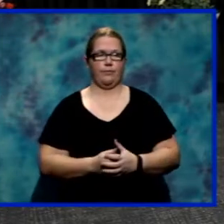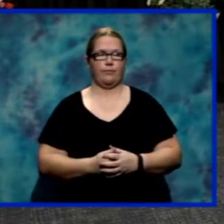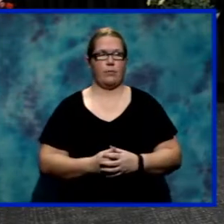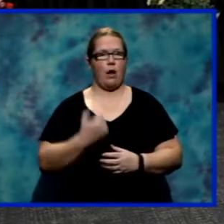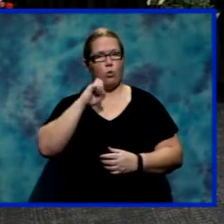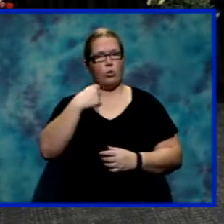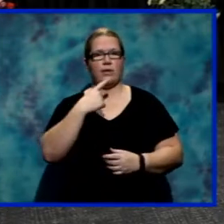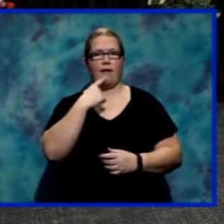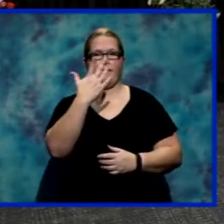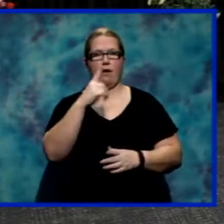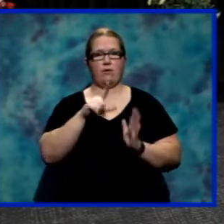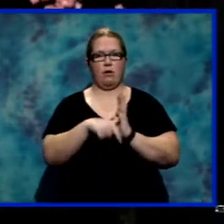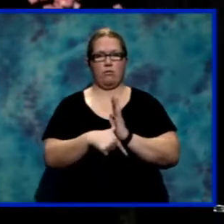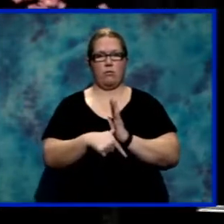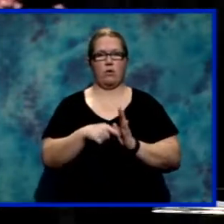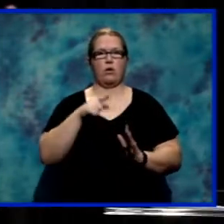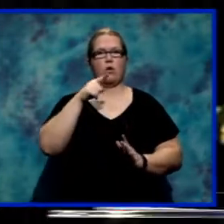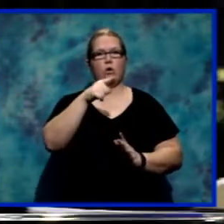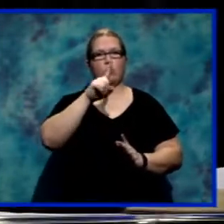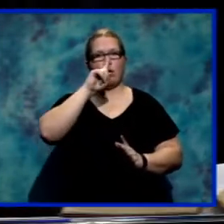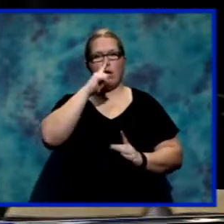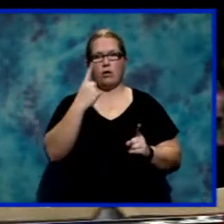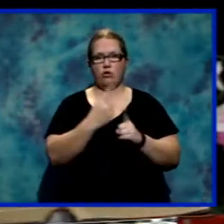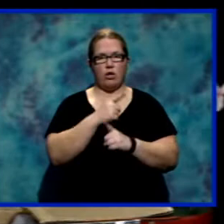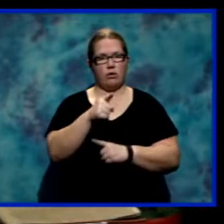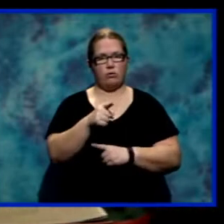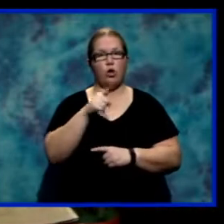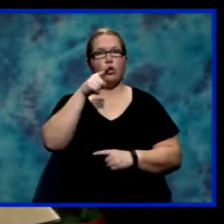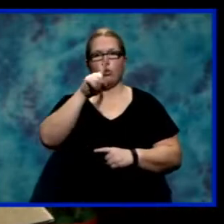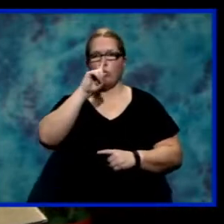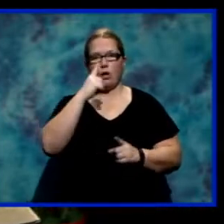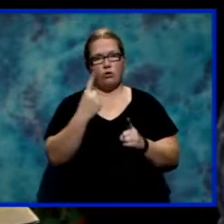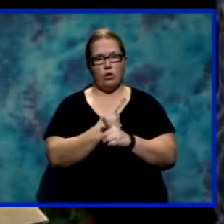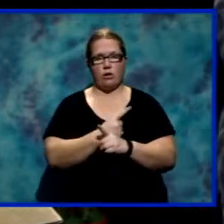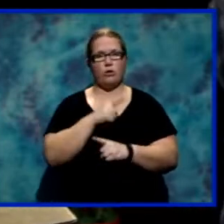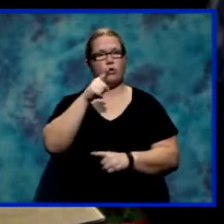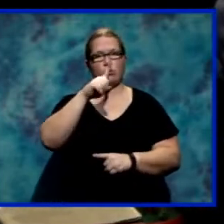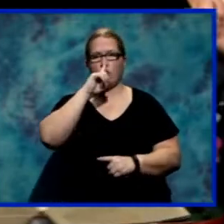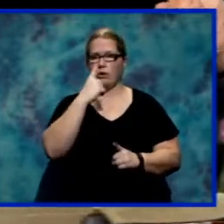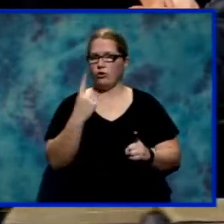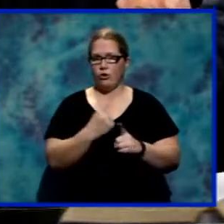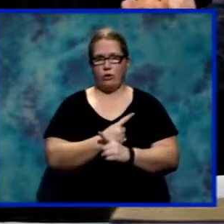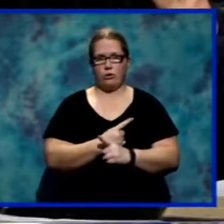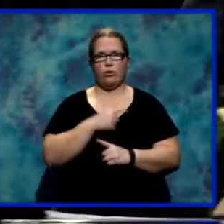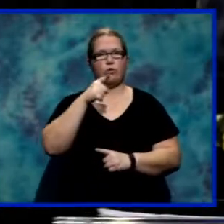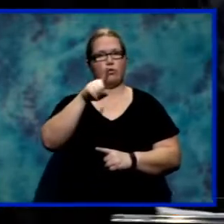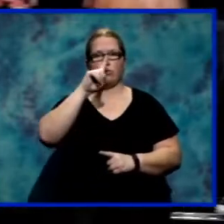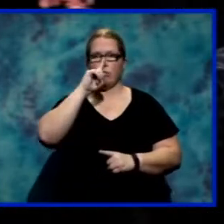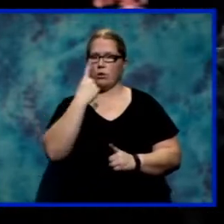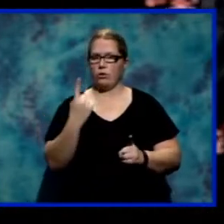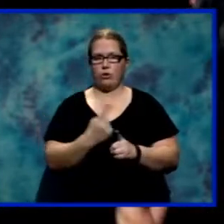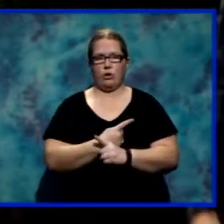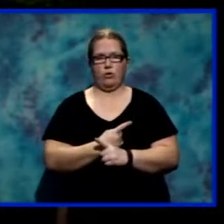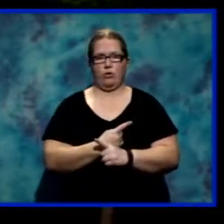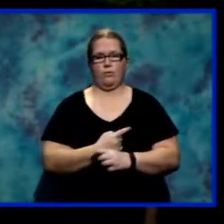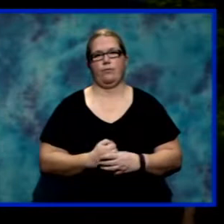this 5 times. You can't change. You can't change. You can't change. You can't change. You